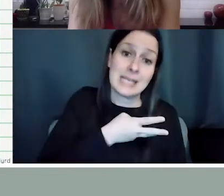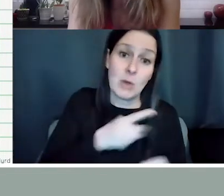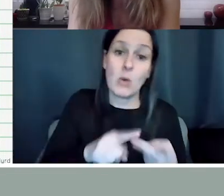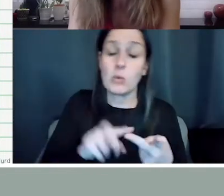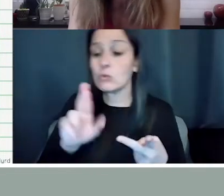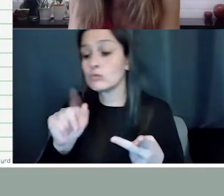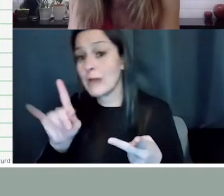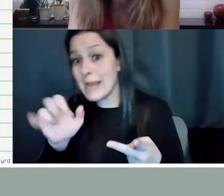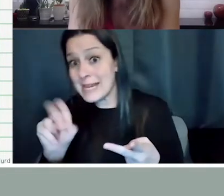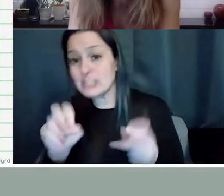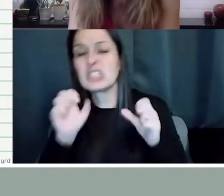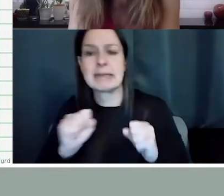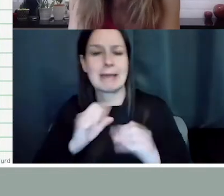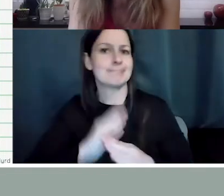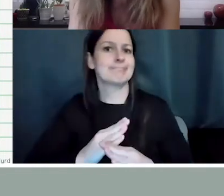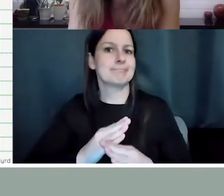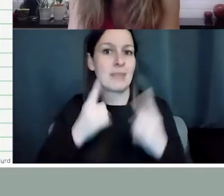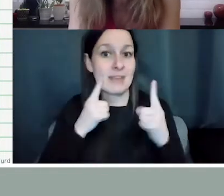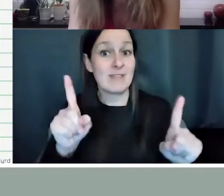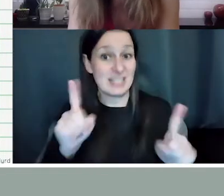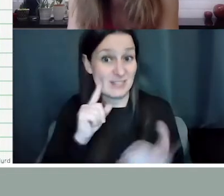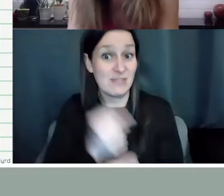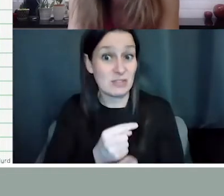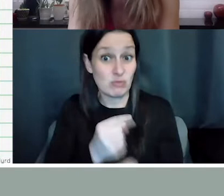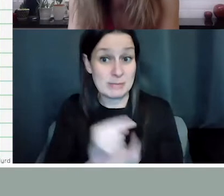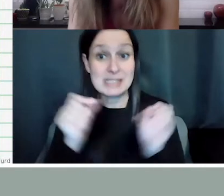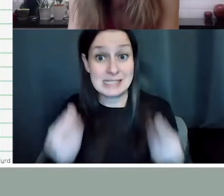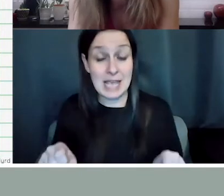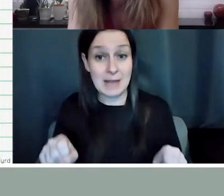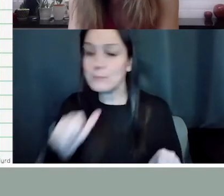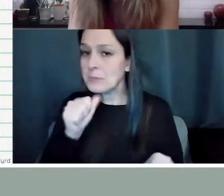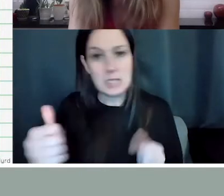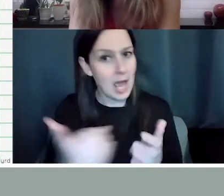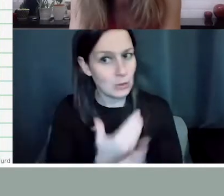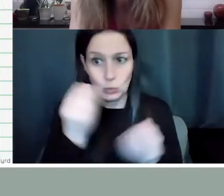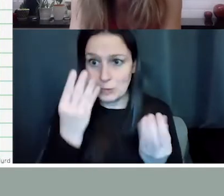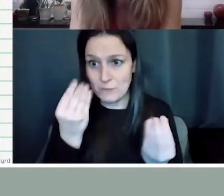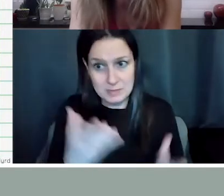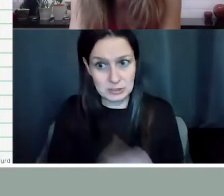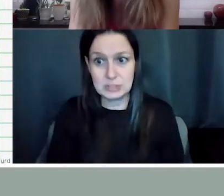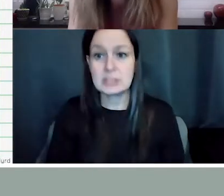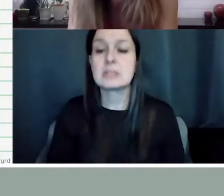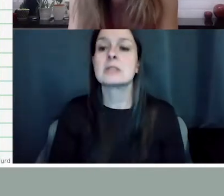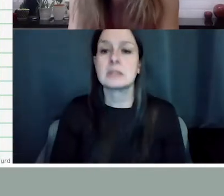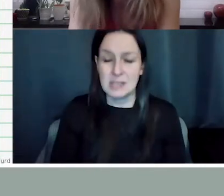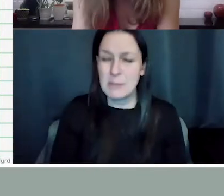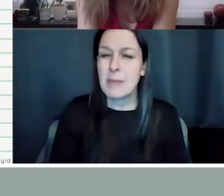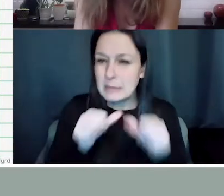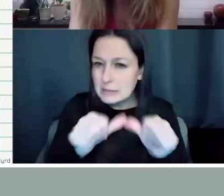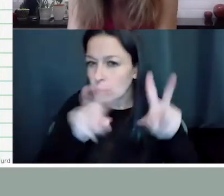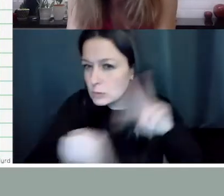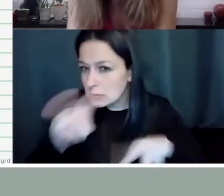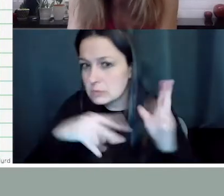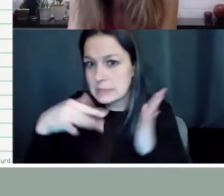can hinder the effectiveness of those treatments. This is not new information, but we're continuing to look at it and study